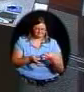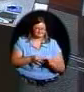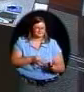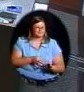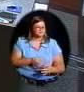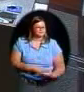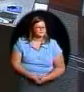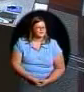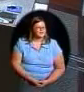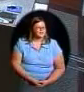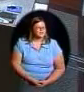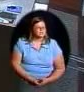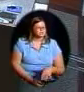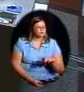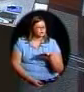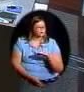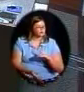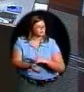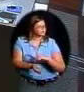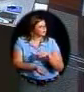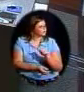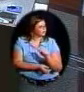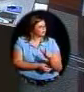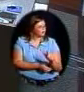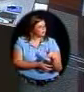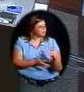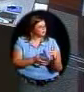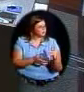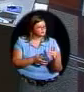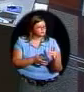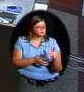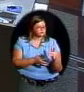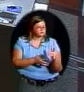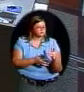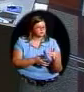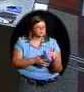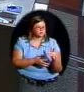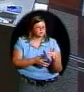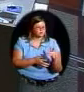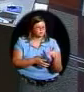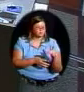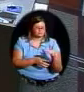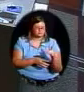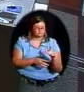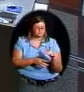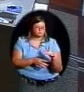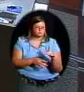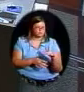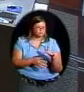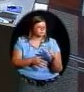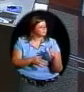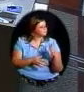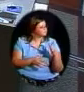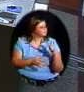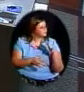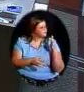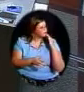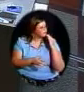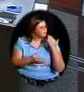Dr. All, you want to, let's see, I need to call to order and roll call, Mrs. Carpenter.